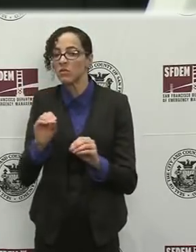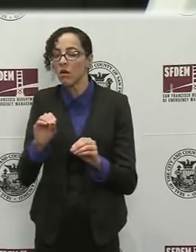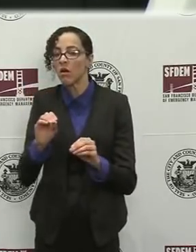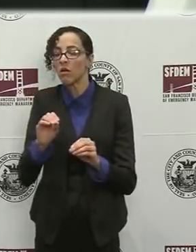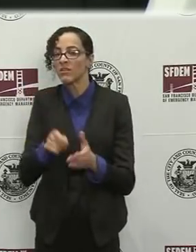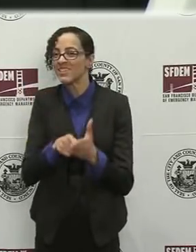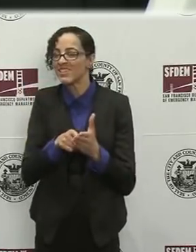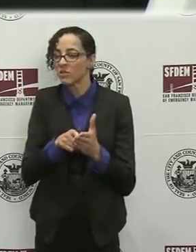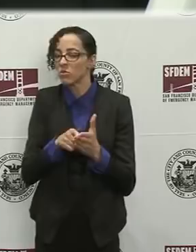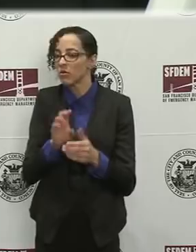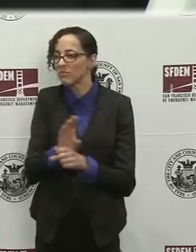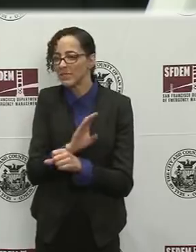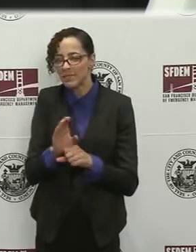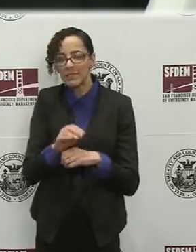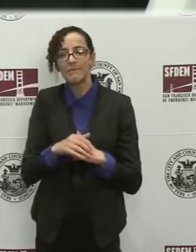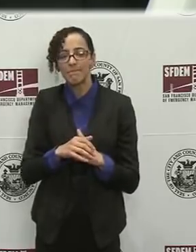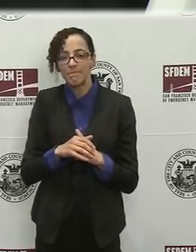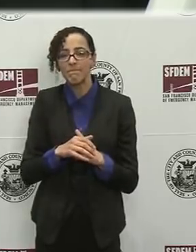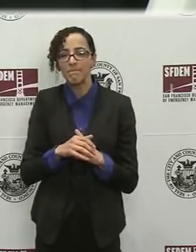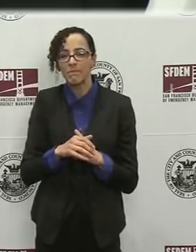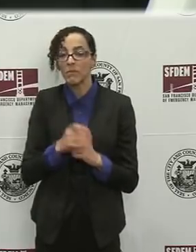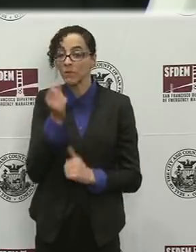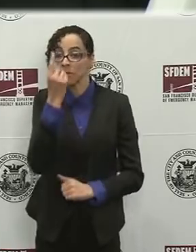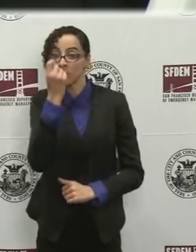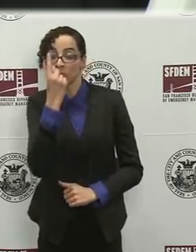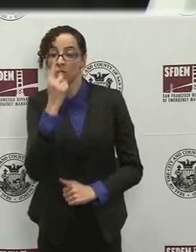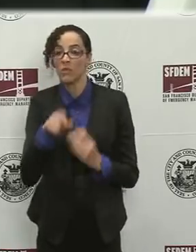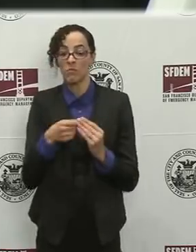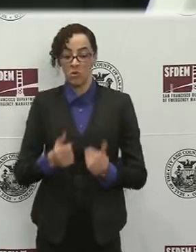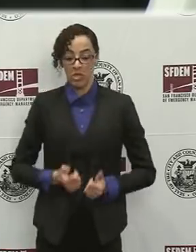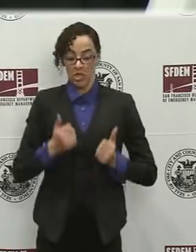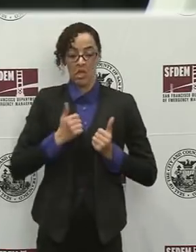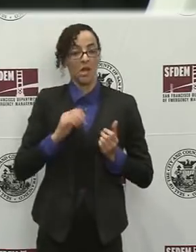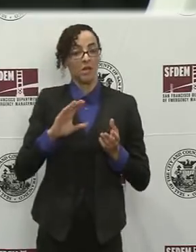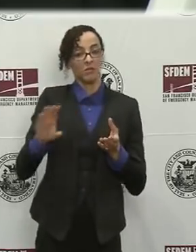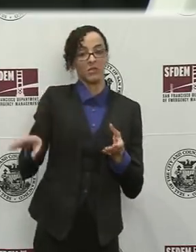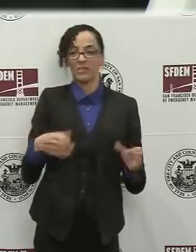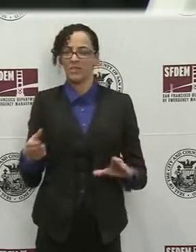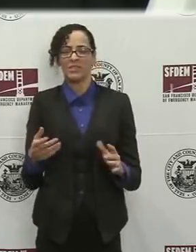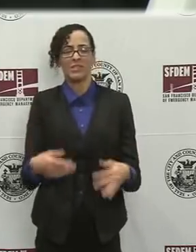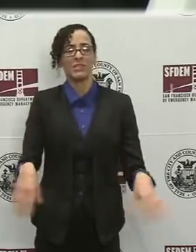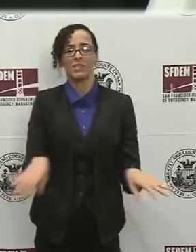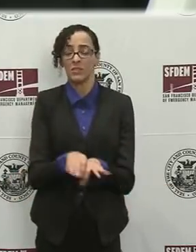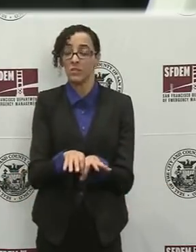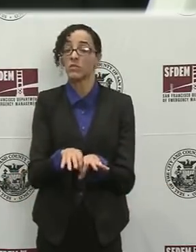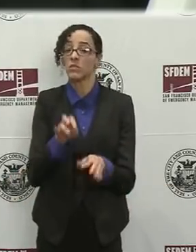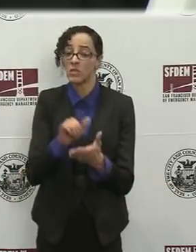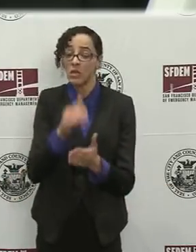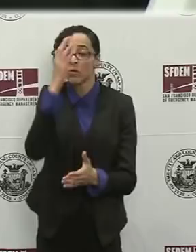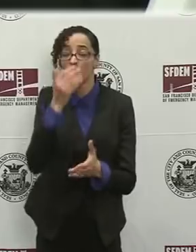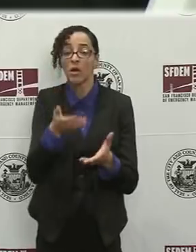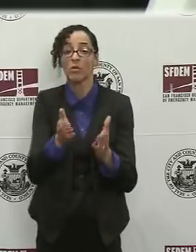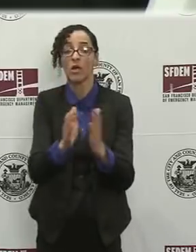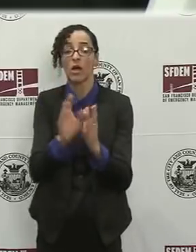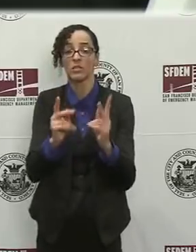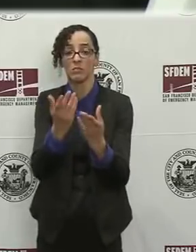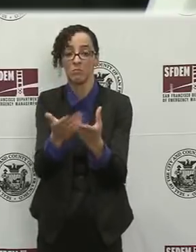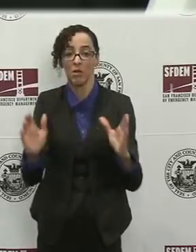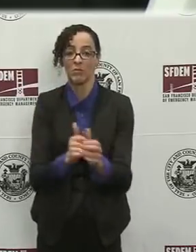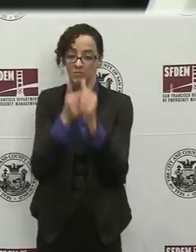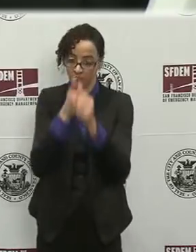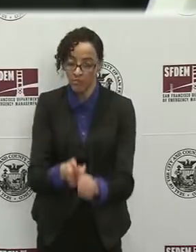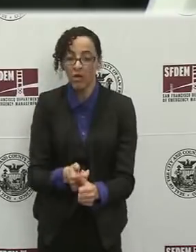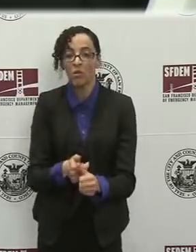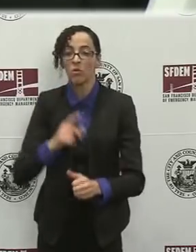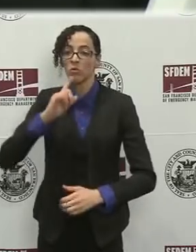is a matter of life and death, so we're asking that the public please comply with these public health orders. Stay at home,